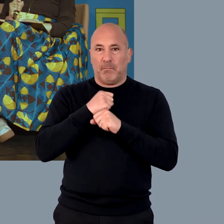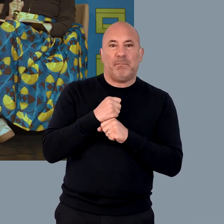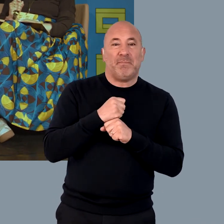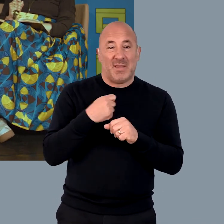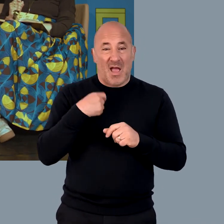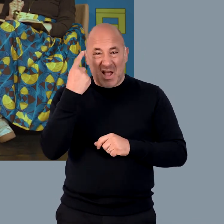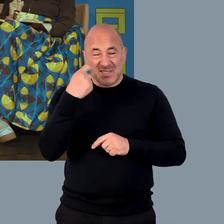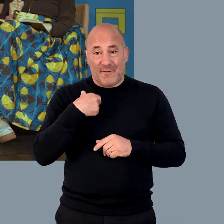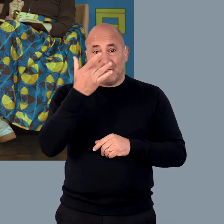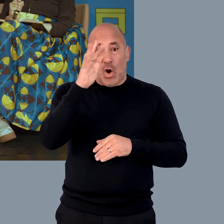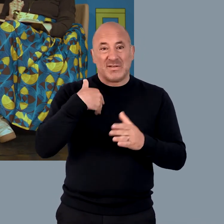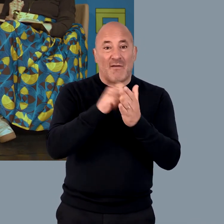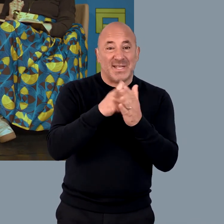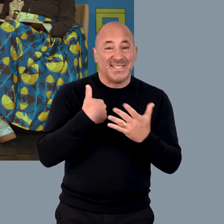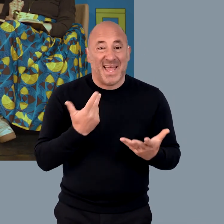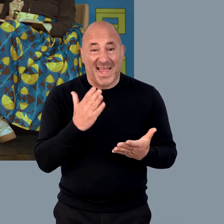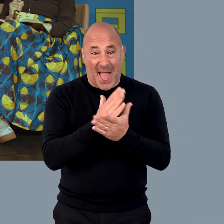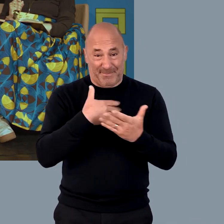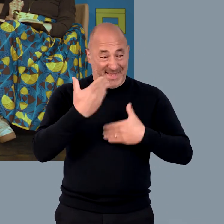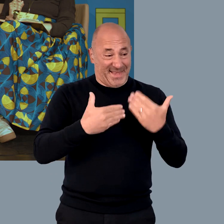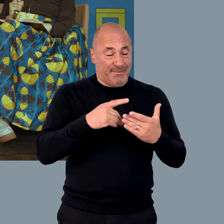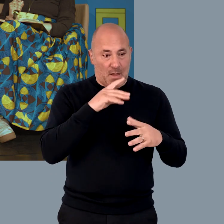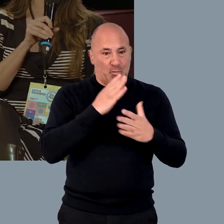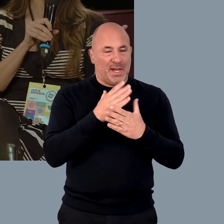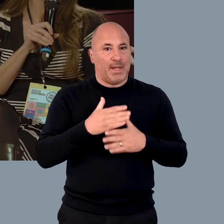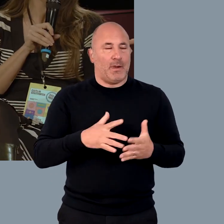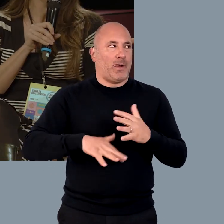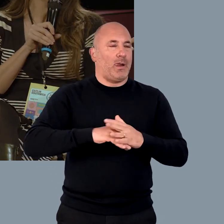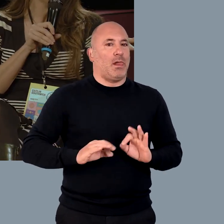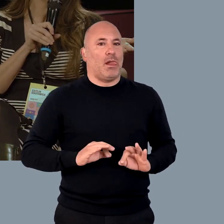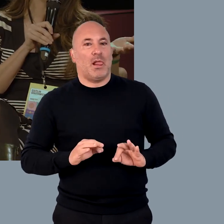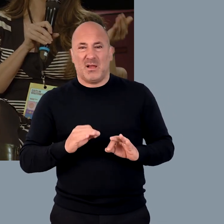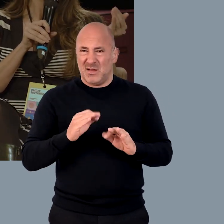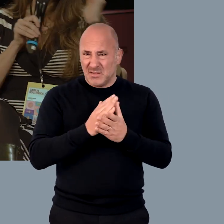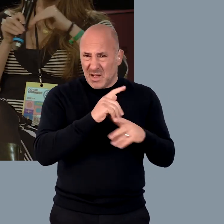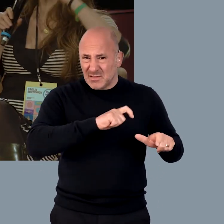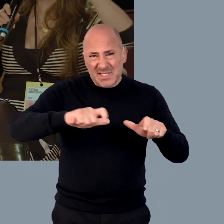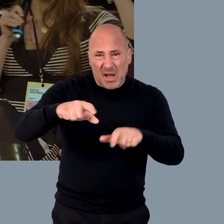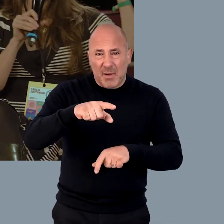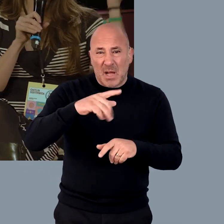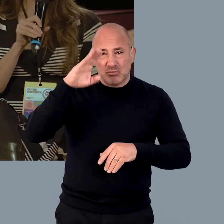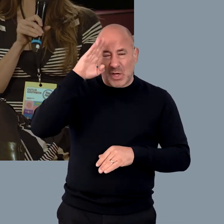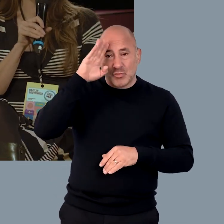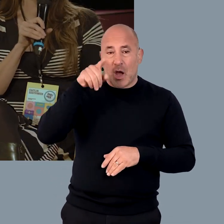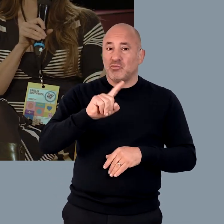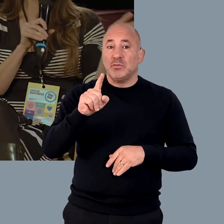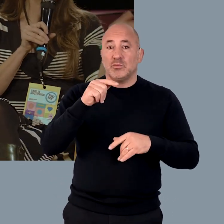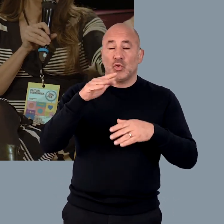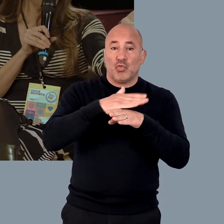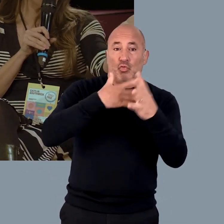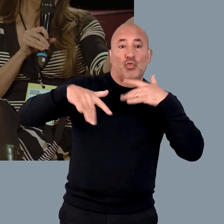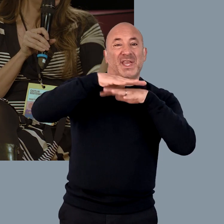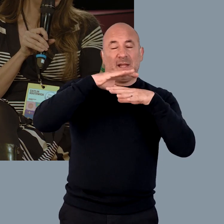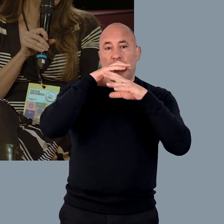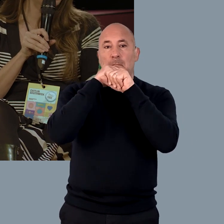this whole idea that you're basically false advertising that what you're doing is environmentally responsible. But then the bigger danger is